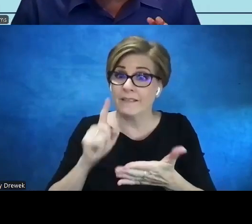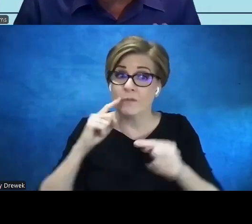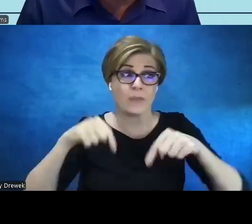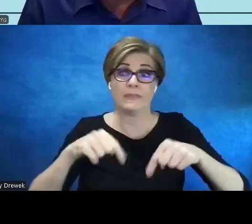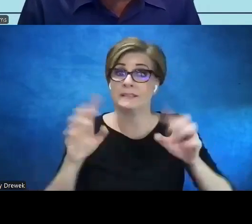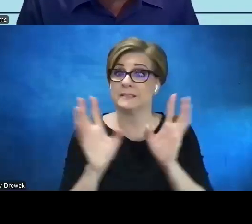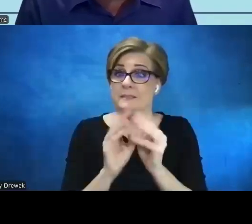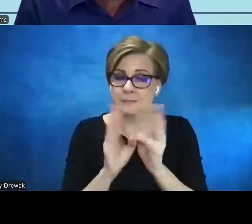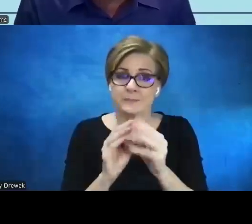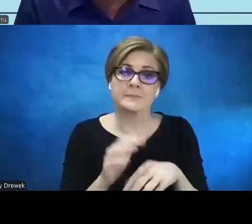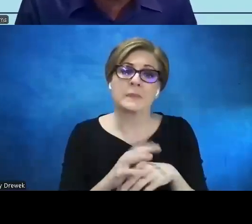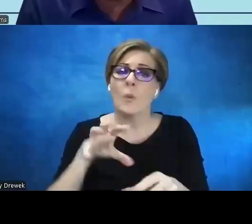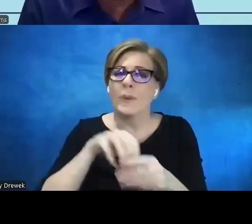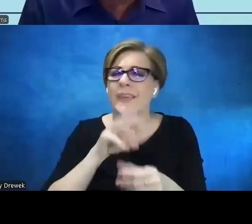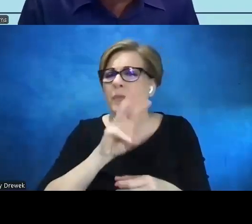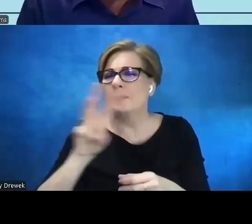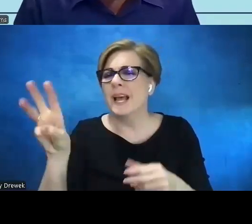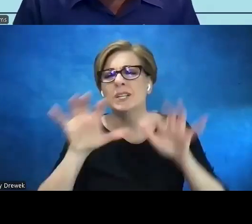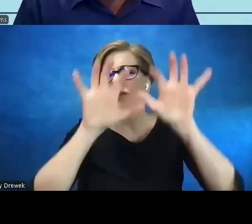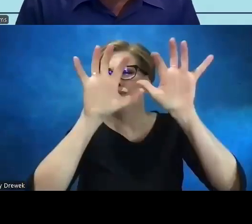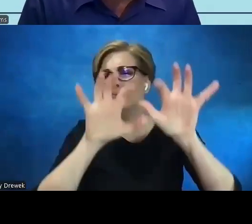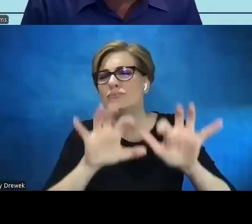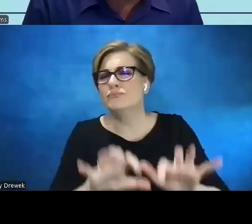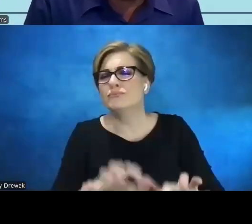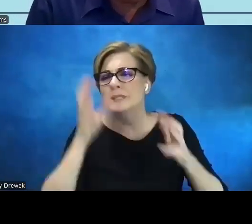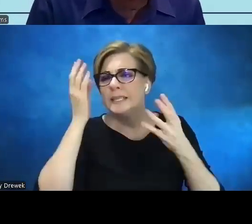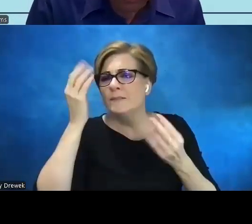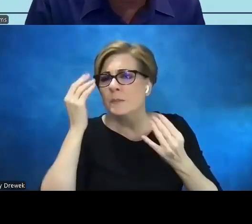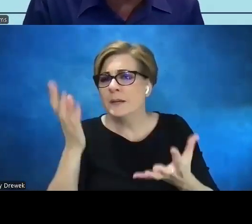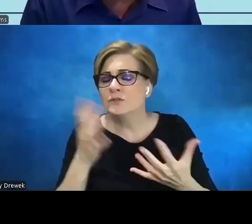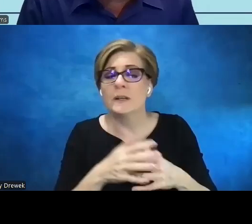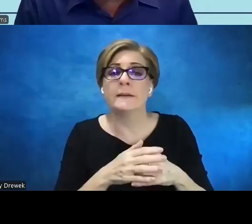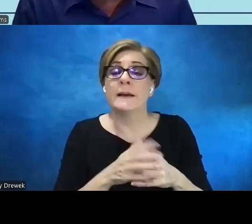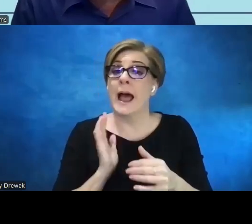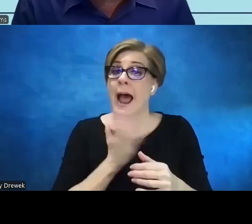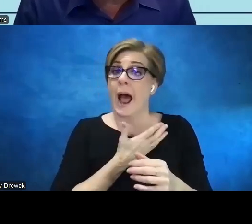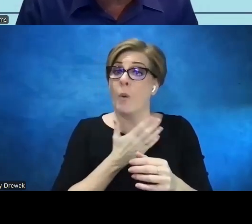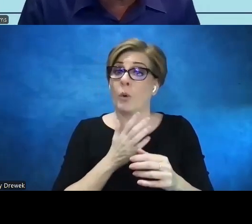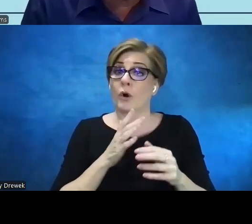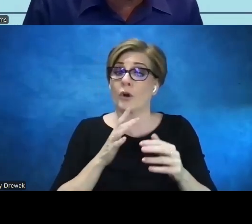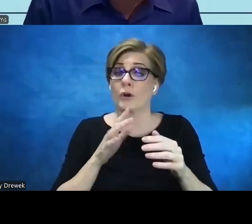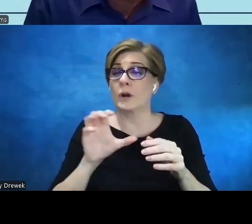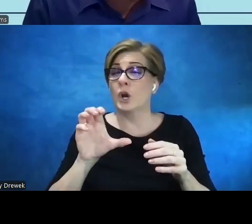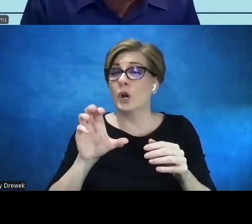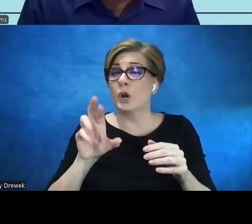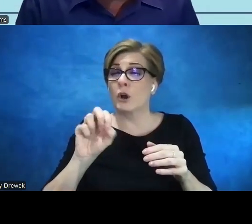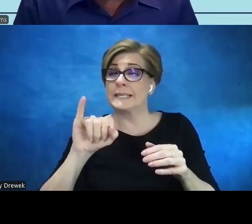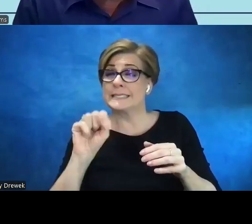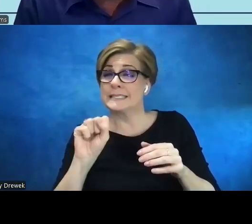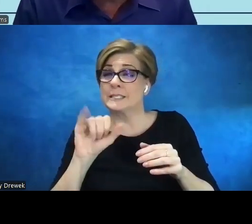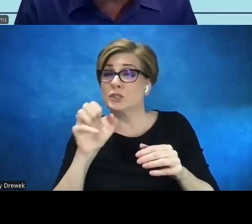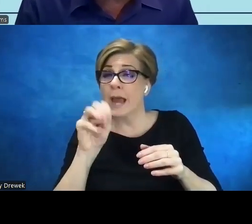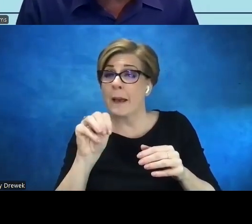are a ton of information sources. All of our recorded elements of the crisis jams of the past